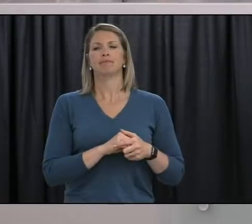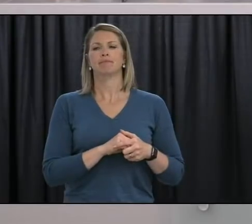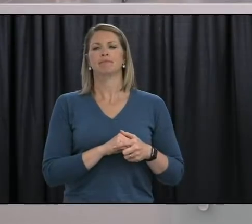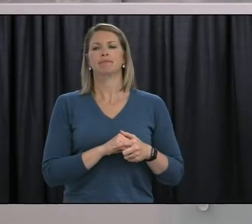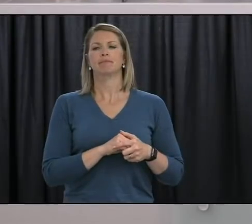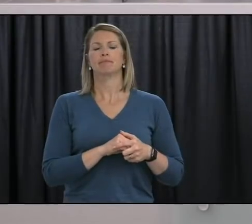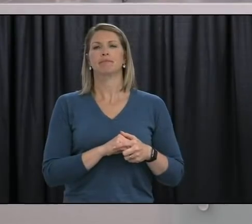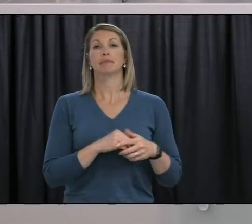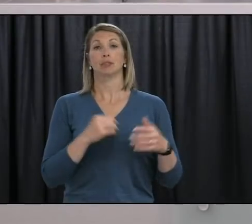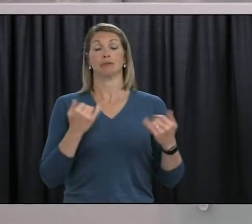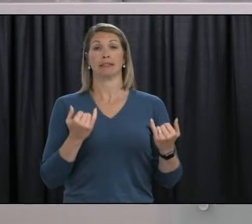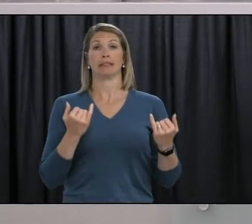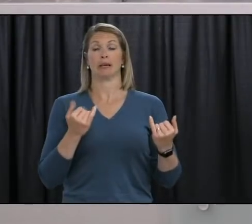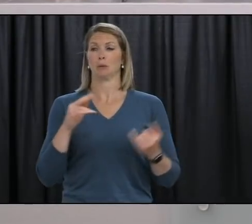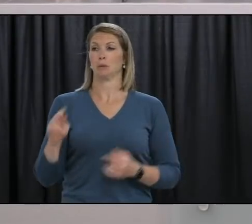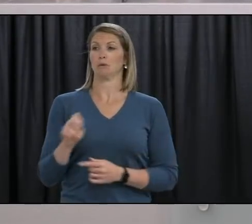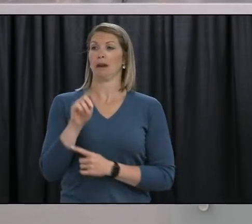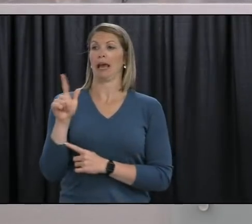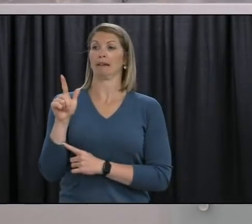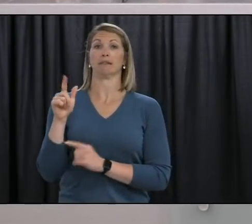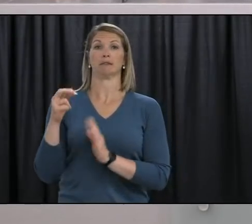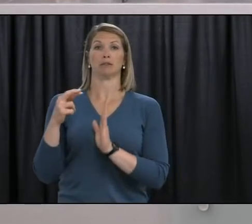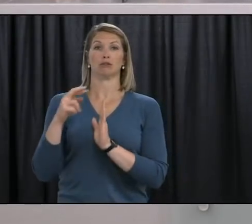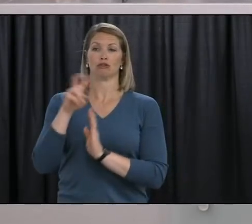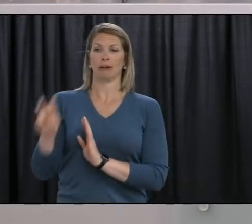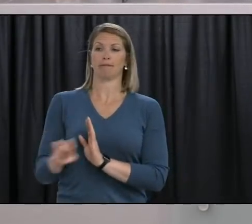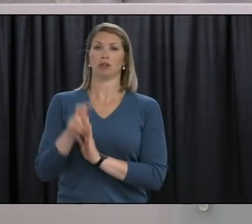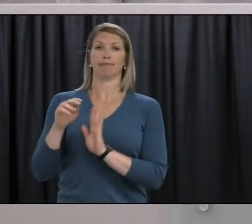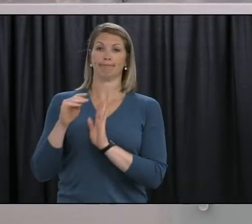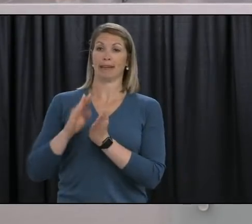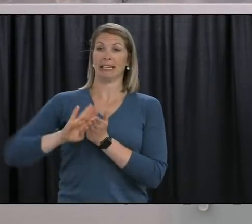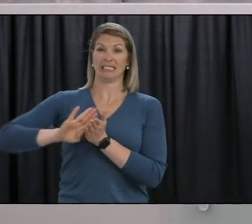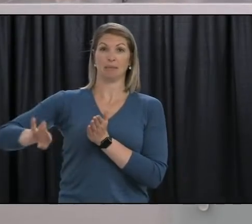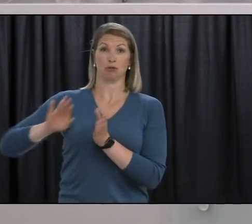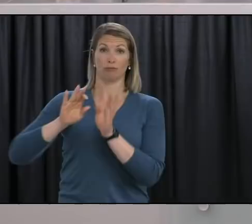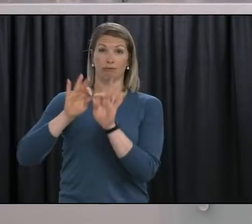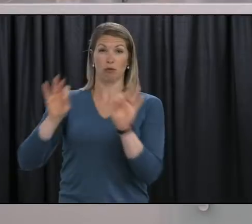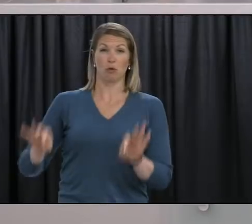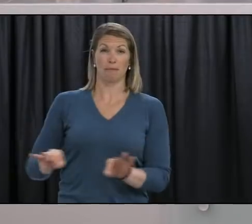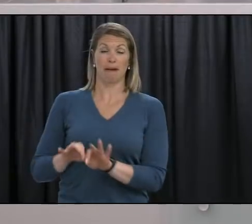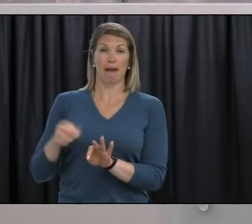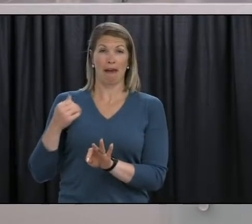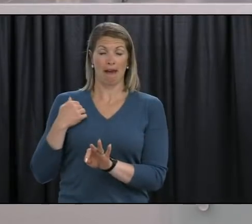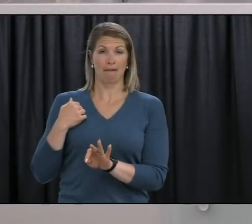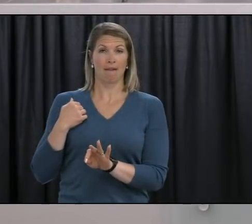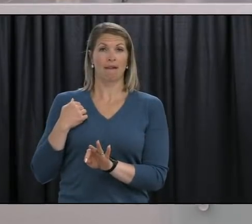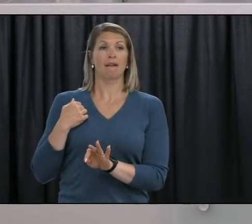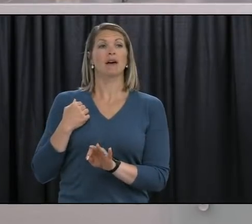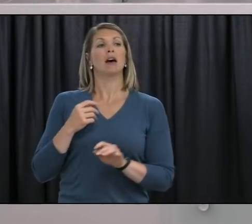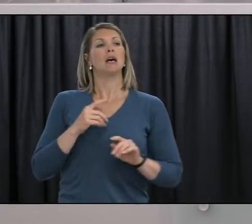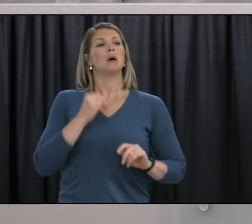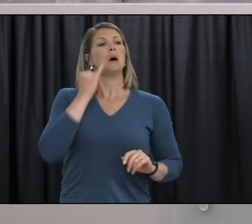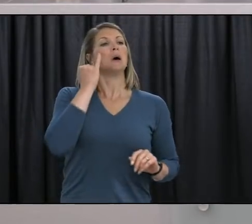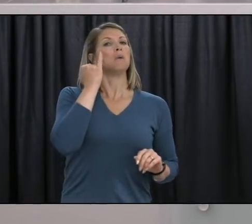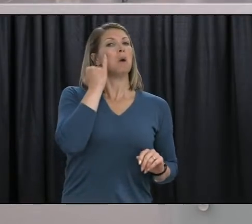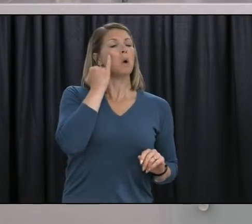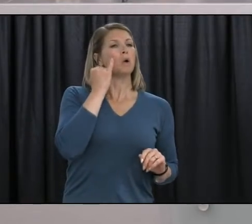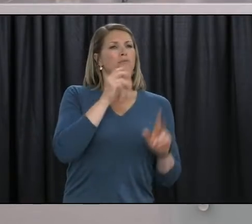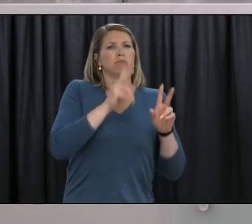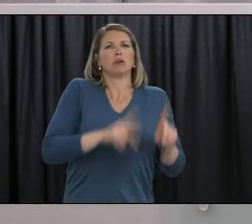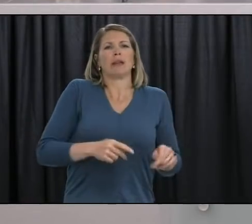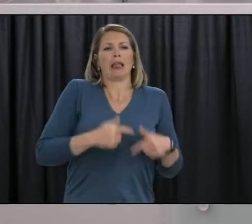that we have now, American residents with close families in Newfoundland, Labrador would be able to enter the